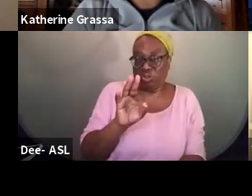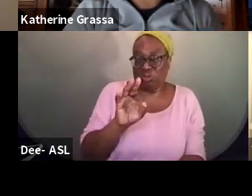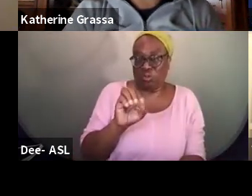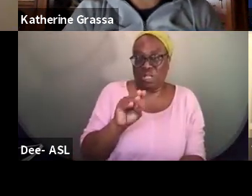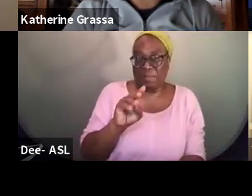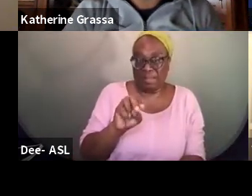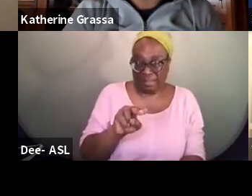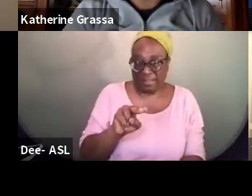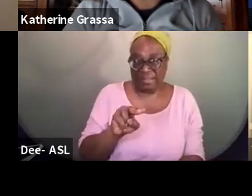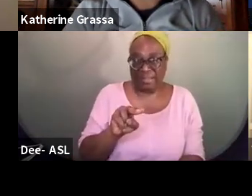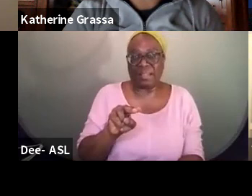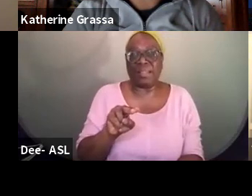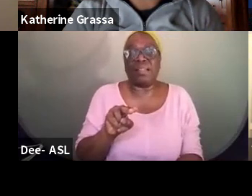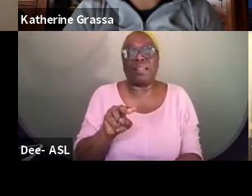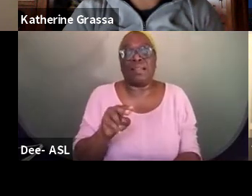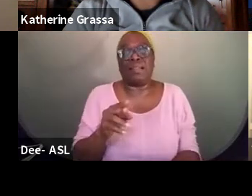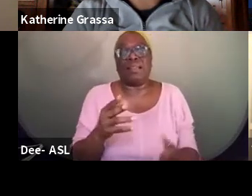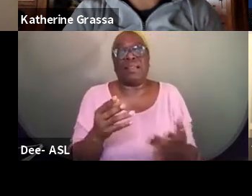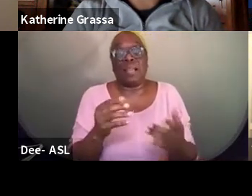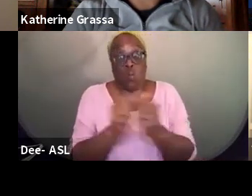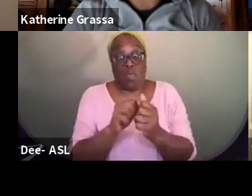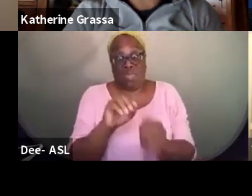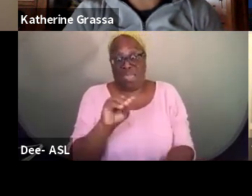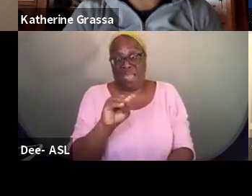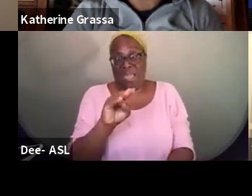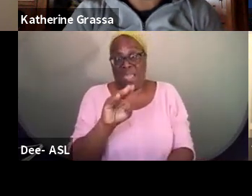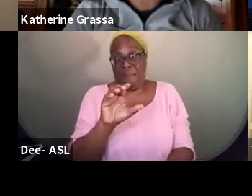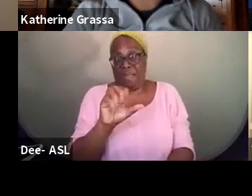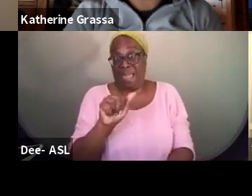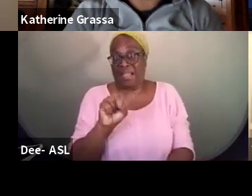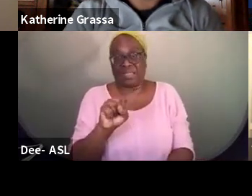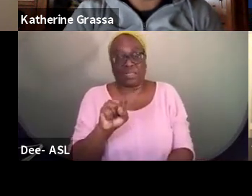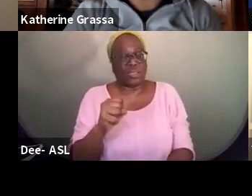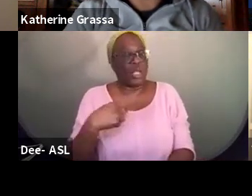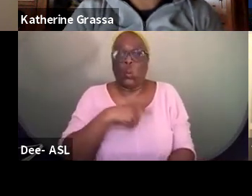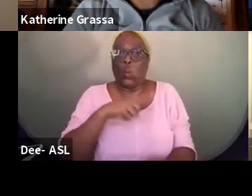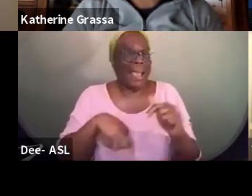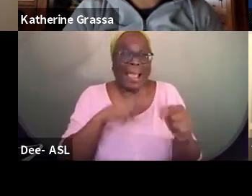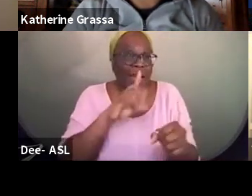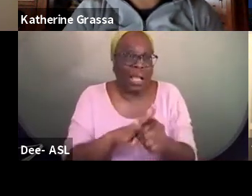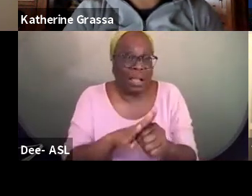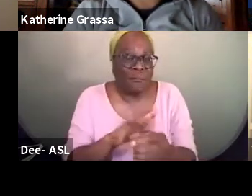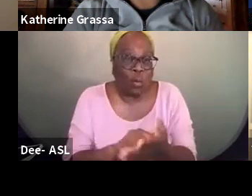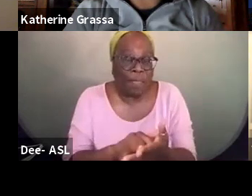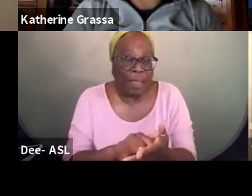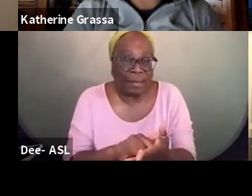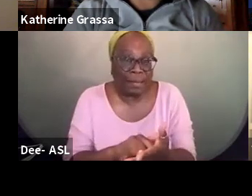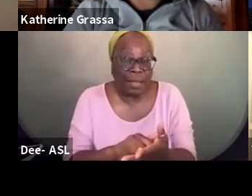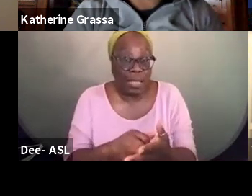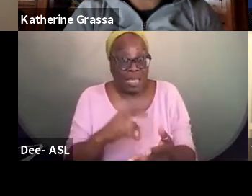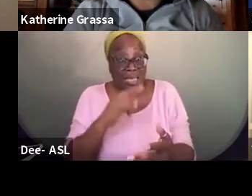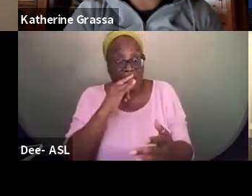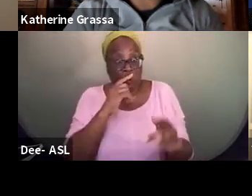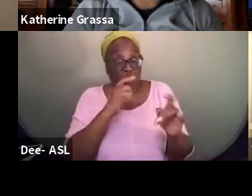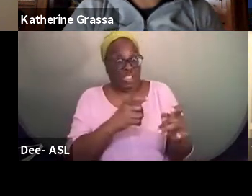just, you know, MCAS, we could not validate this spring's MCAS. I want to name that. Kids were given different sessions